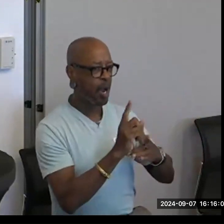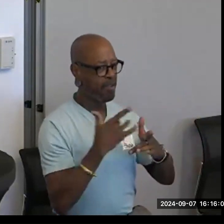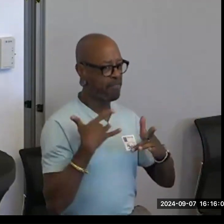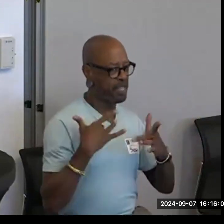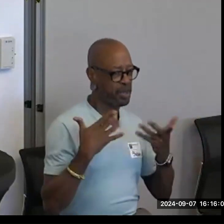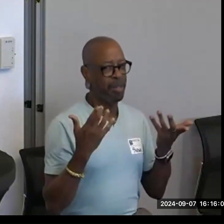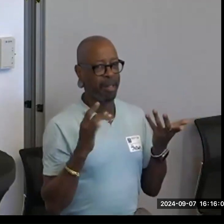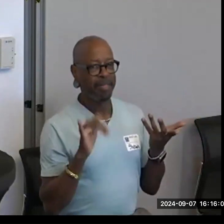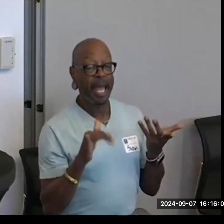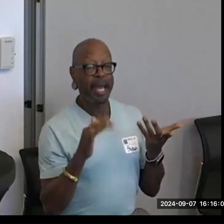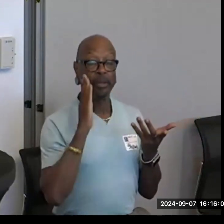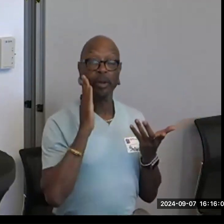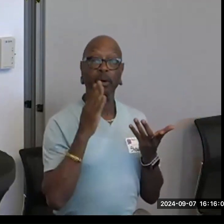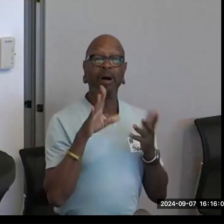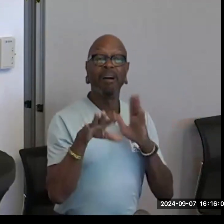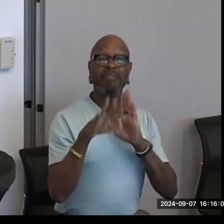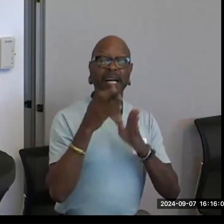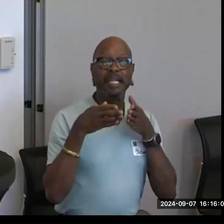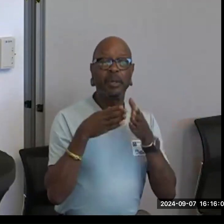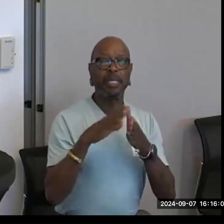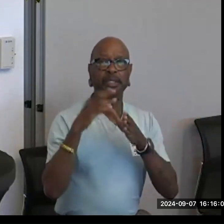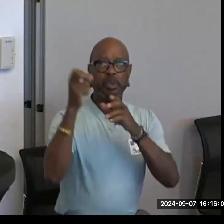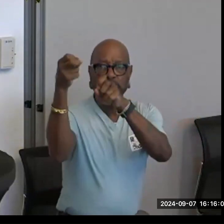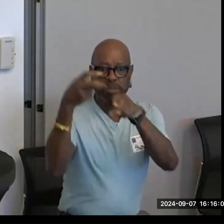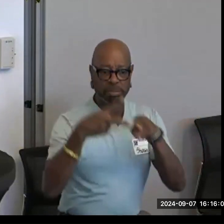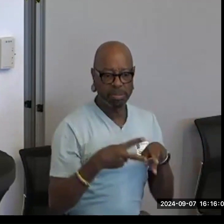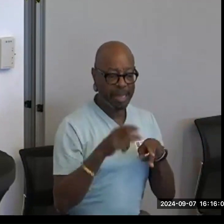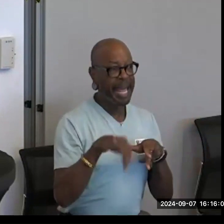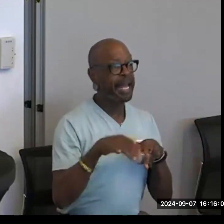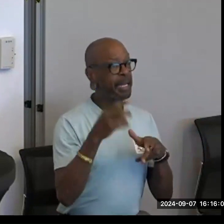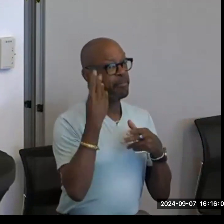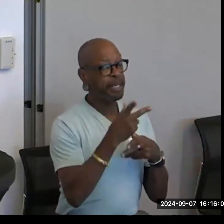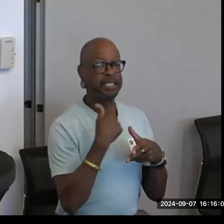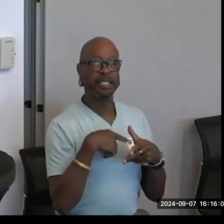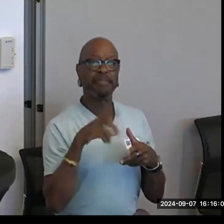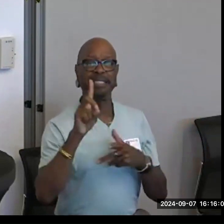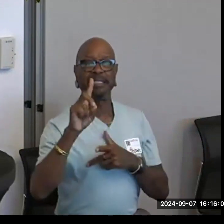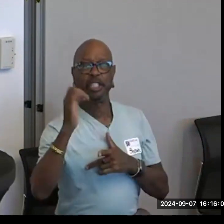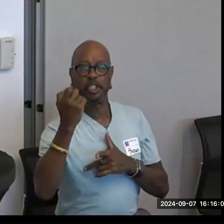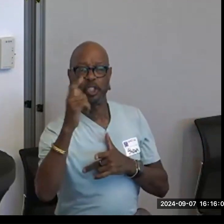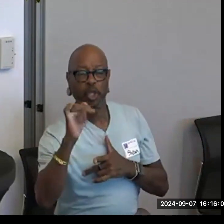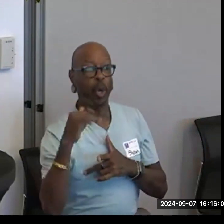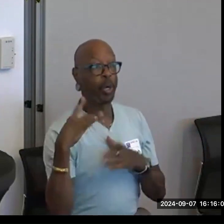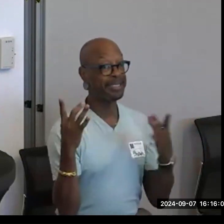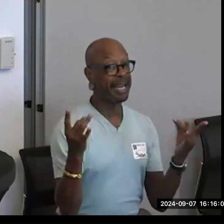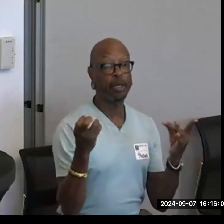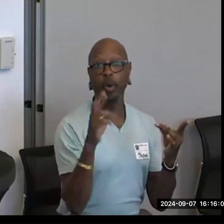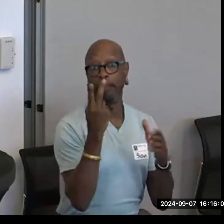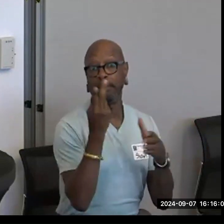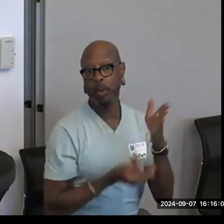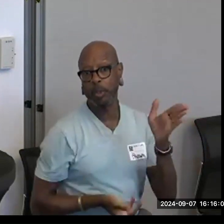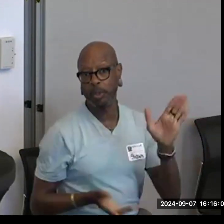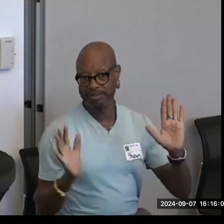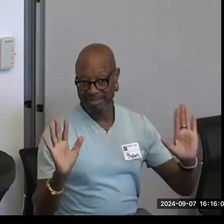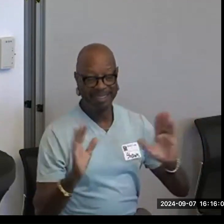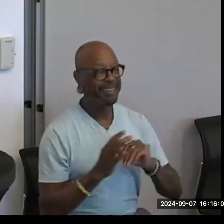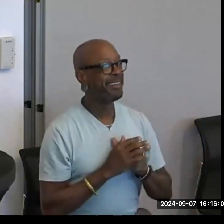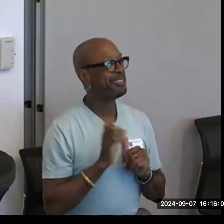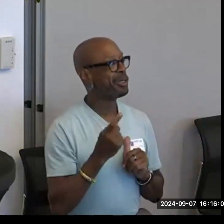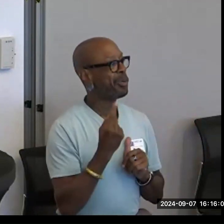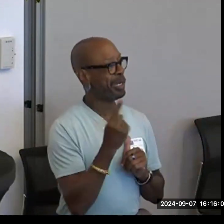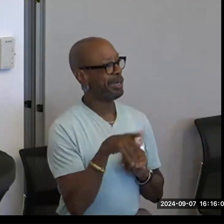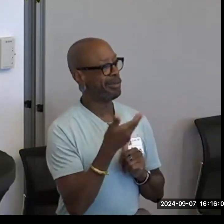finding ways of importing that information, whether it's digitally or tactily or both. One of the other